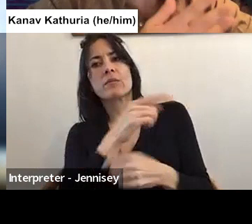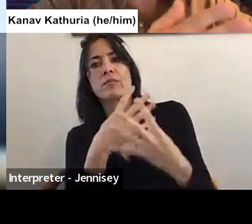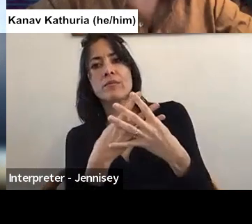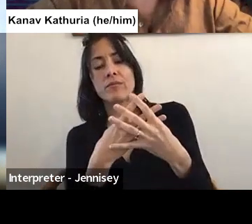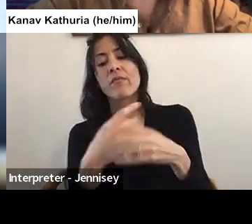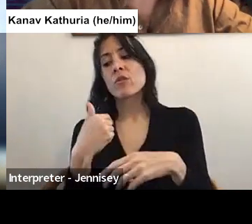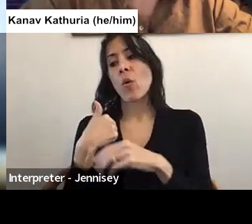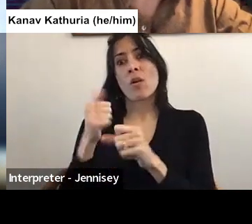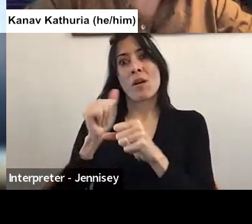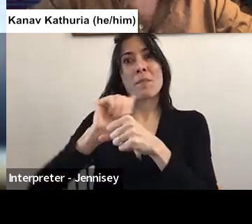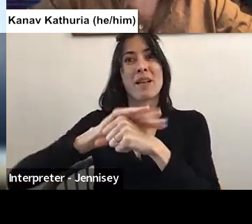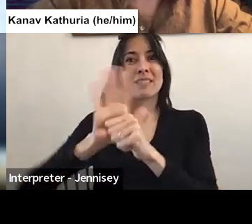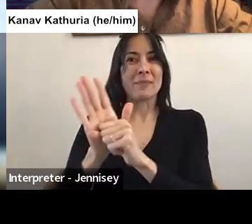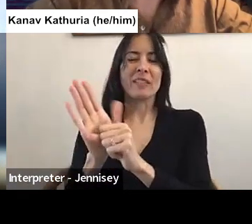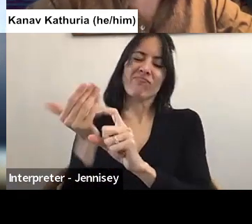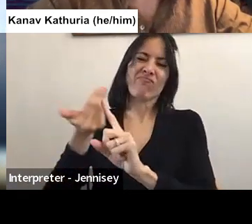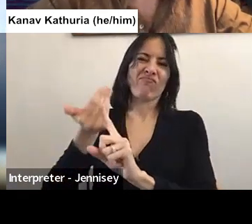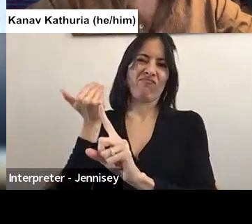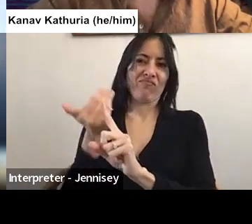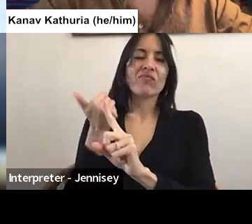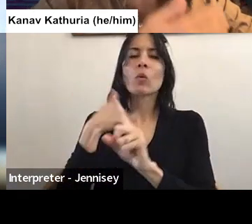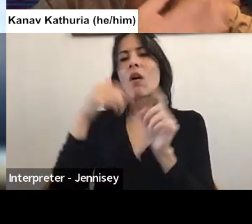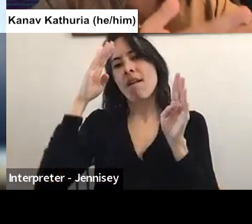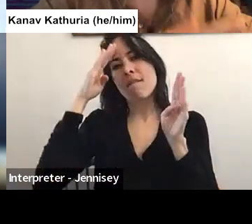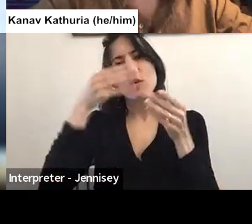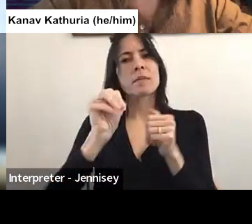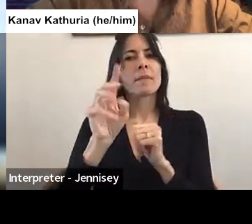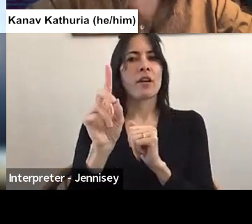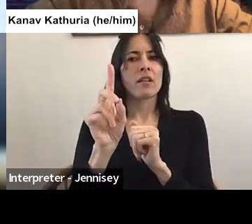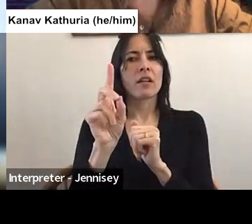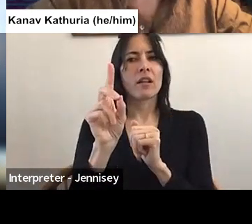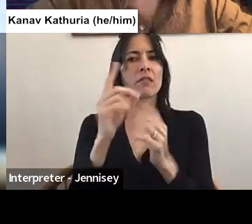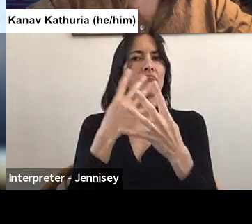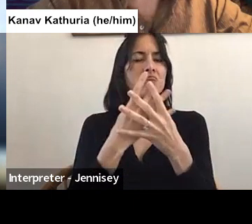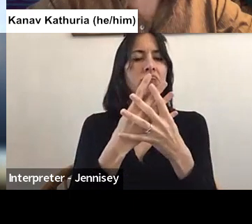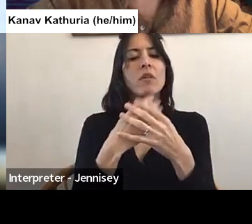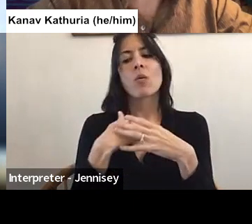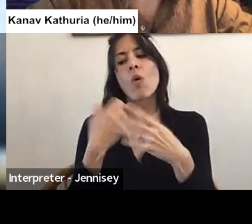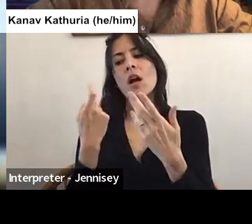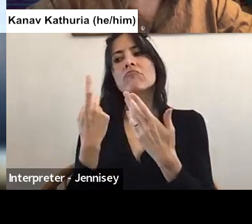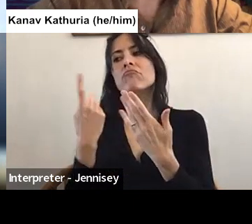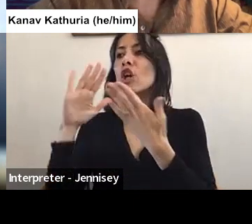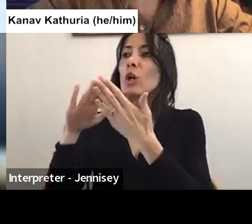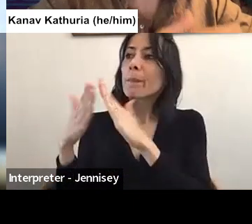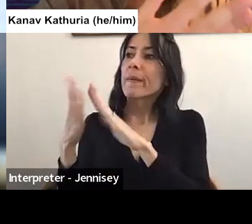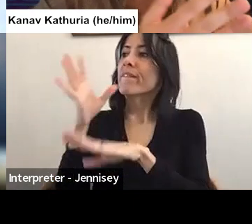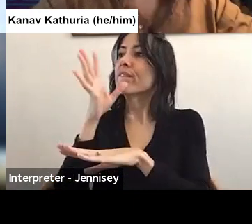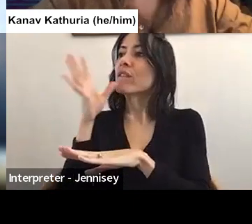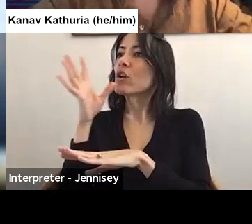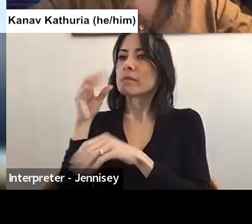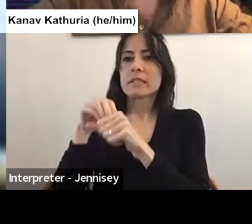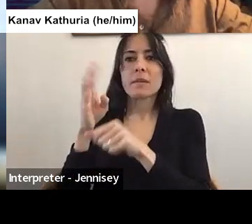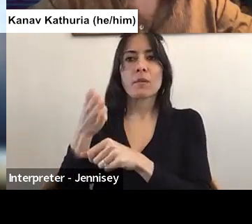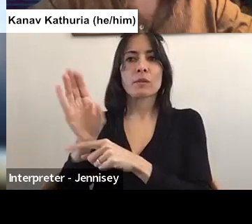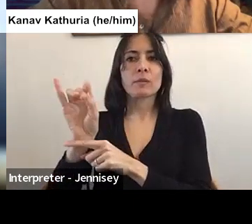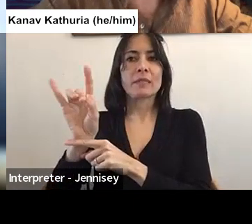our pilot program was centered in Maryland on connecting urban and small-scale farms in Baltimore City to prisons